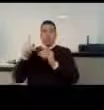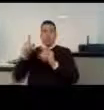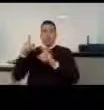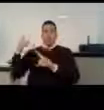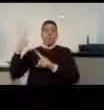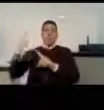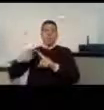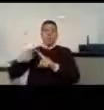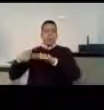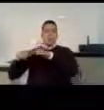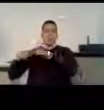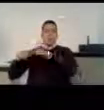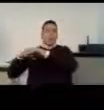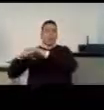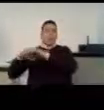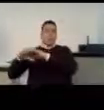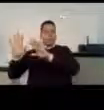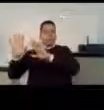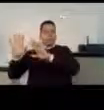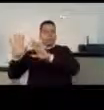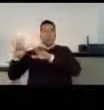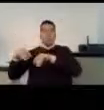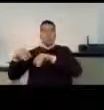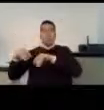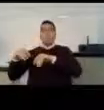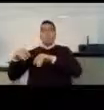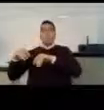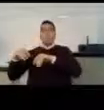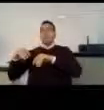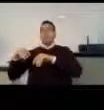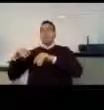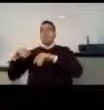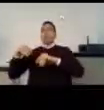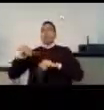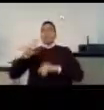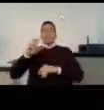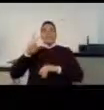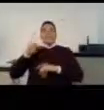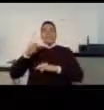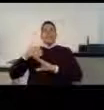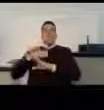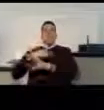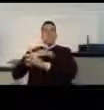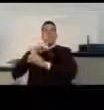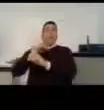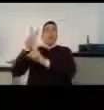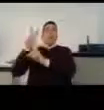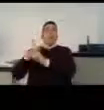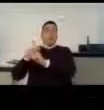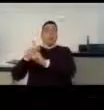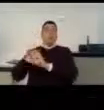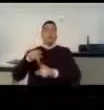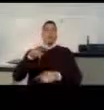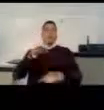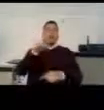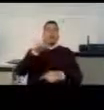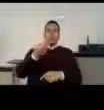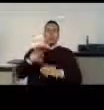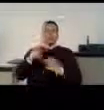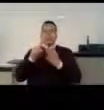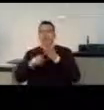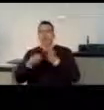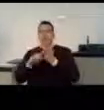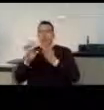that is all about accessibility. Before your student even applies to the school, I would recommend